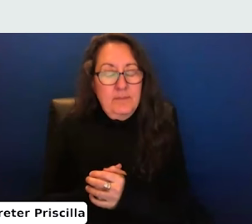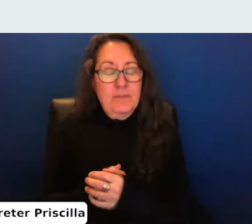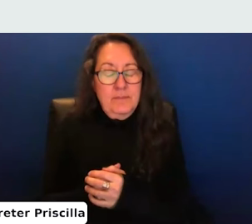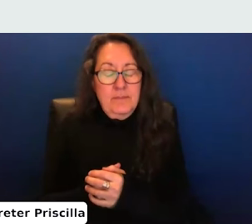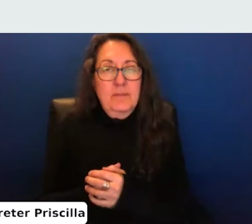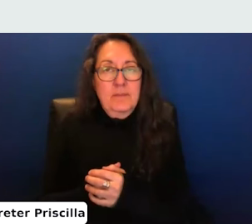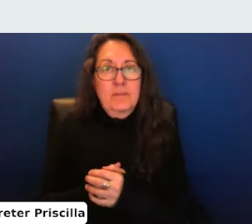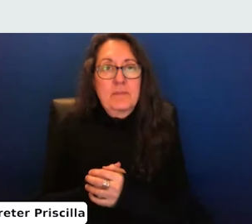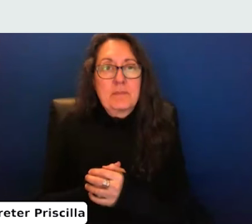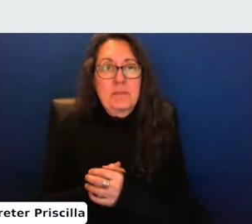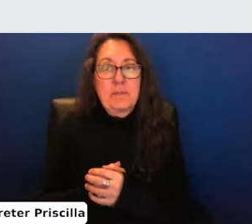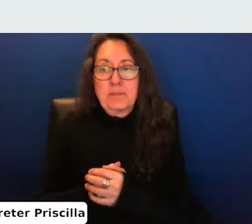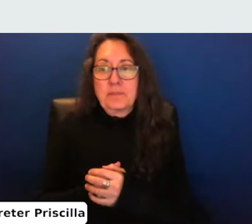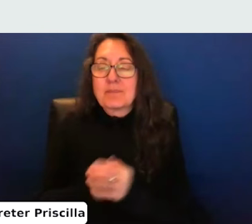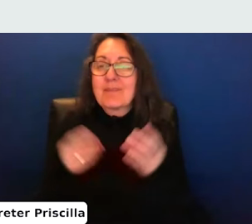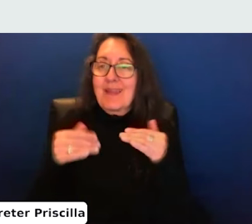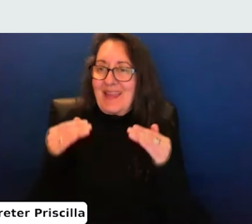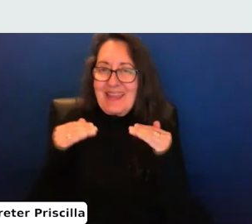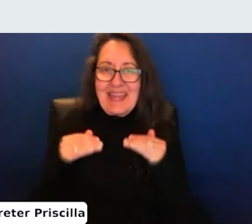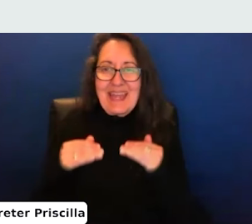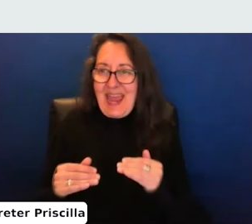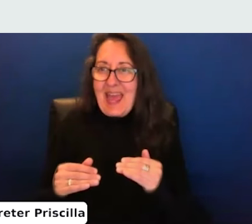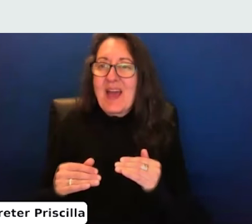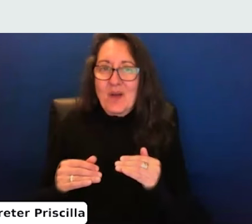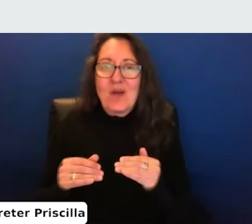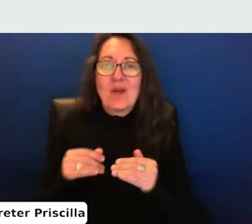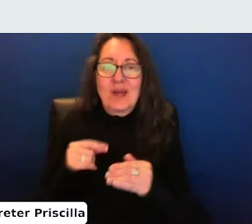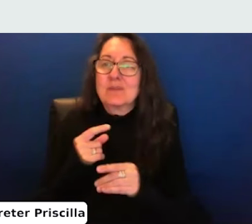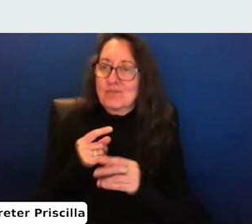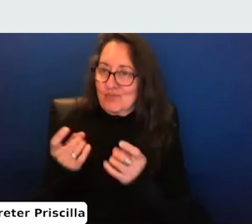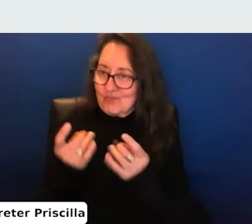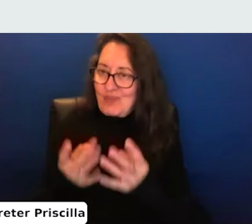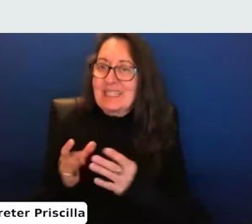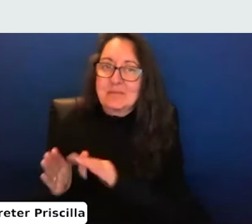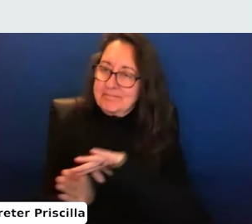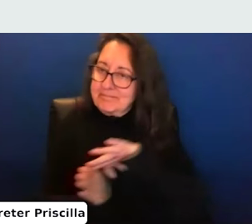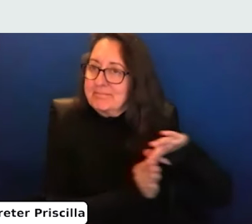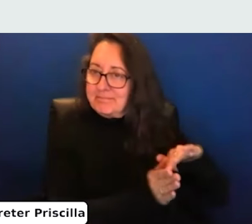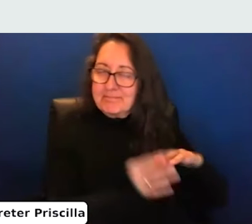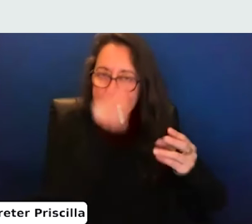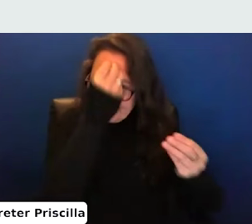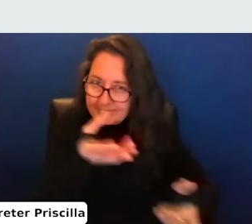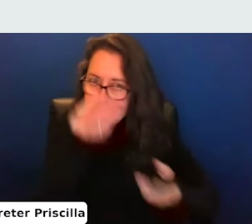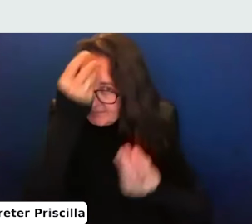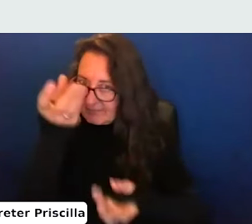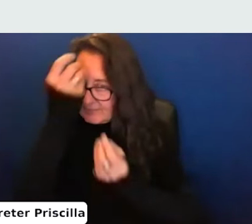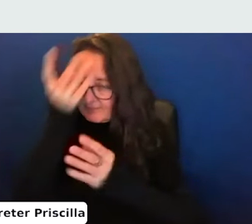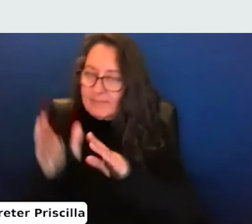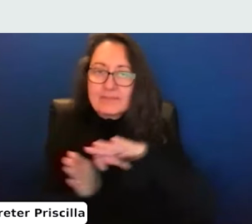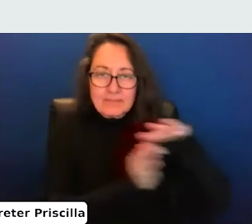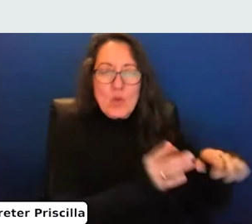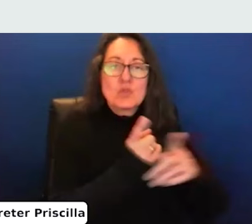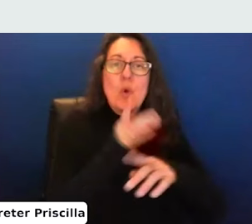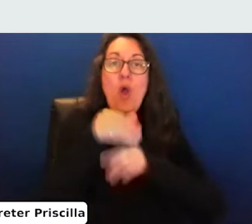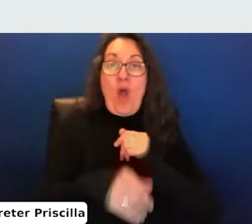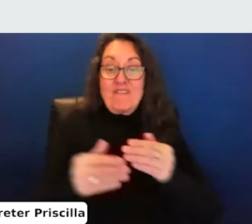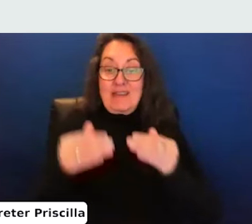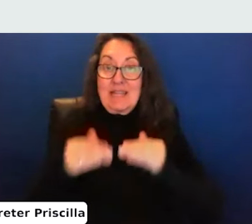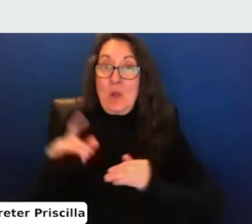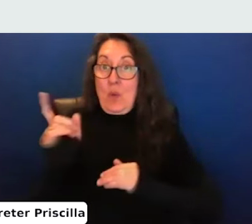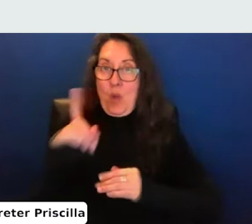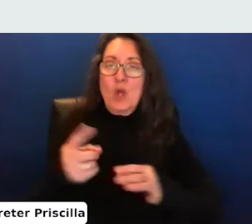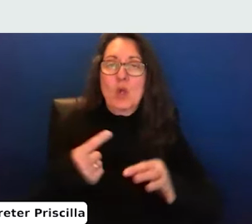All right, we will now move over to the Q&A section. So what we'll do is we'll bring up